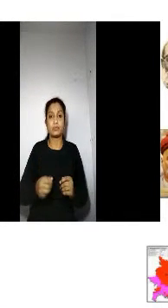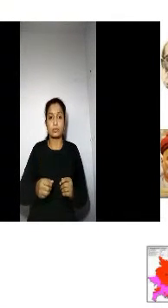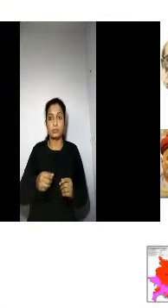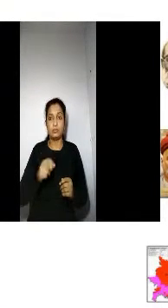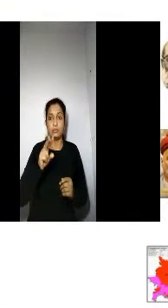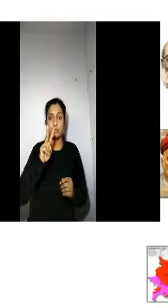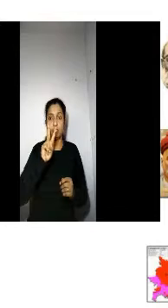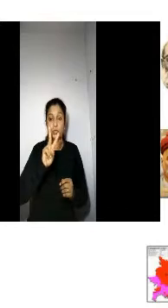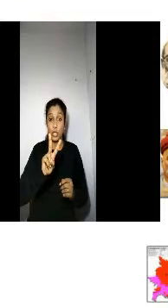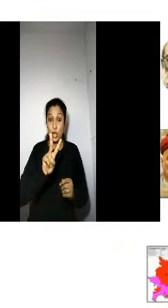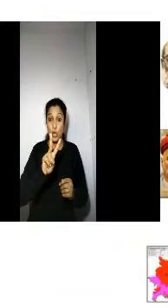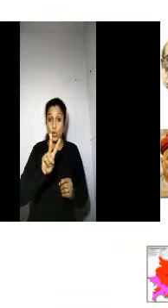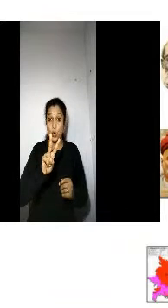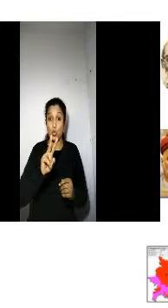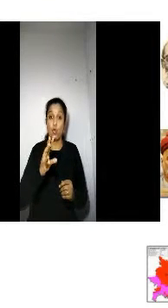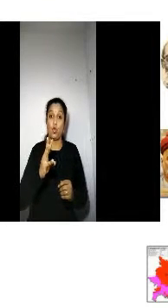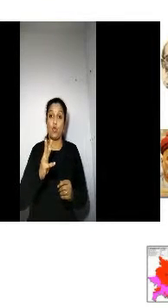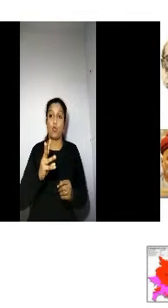Bengal?